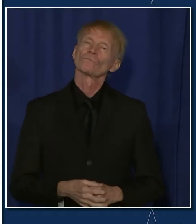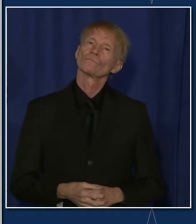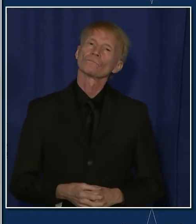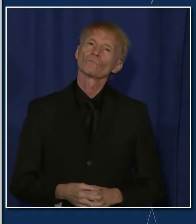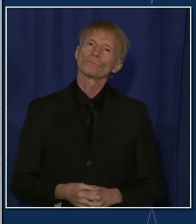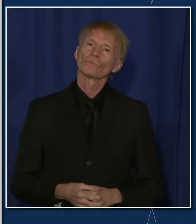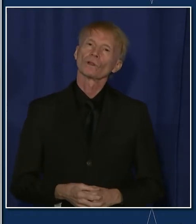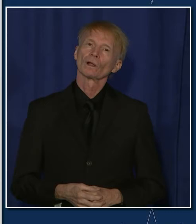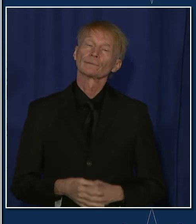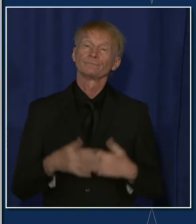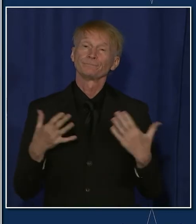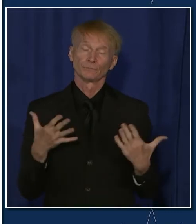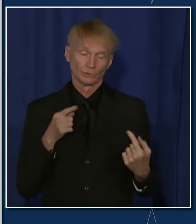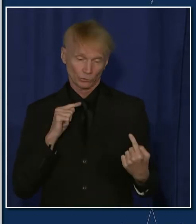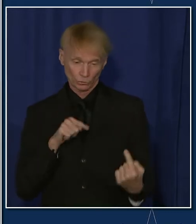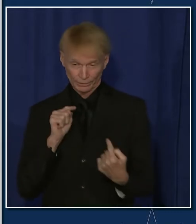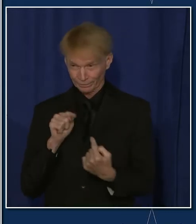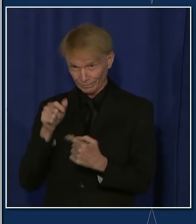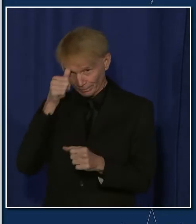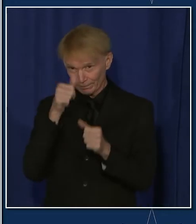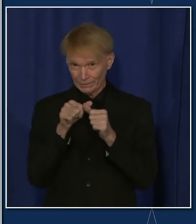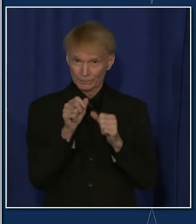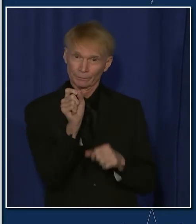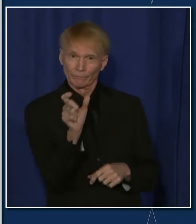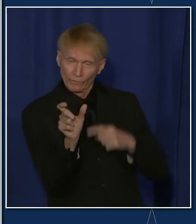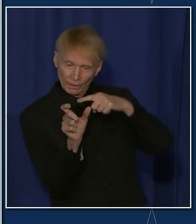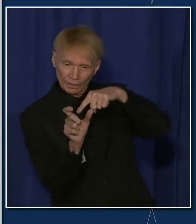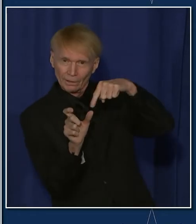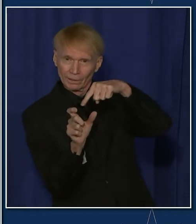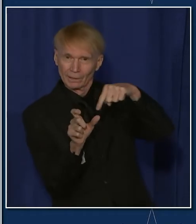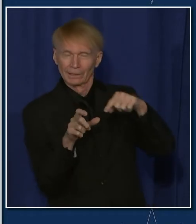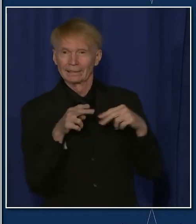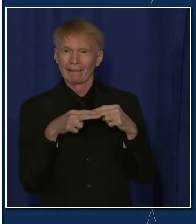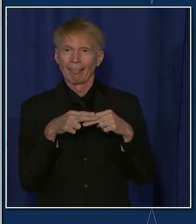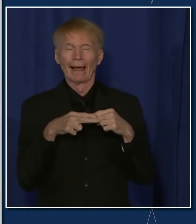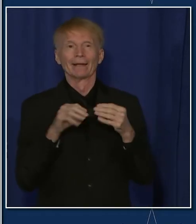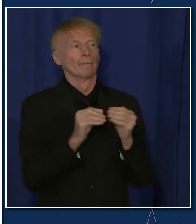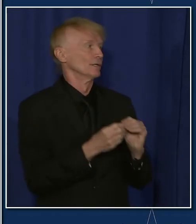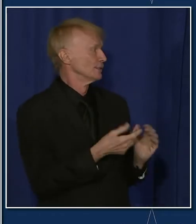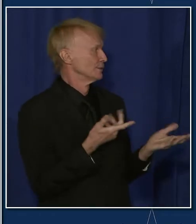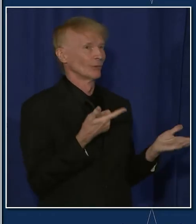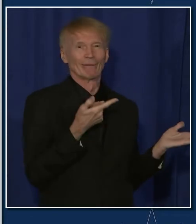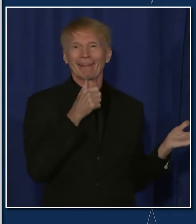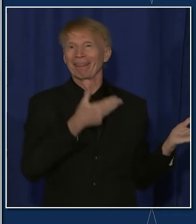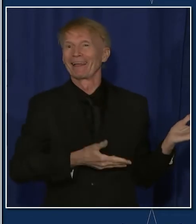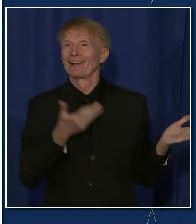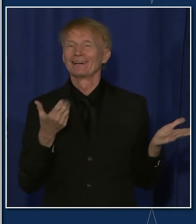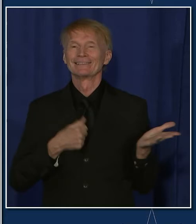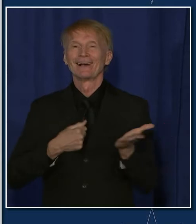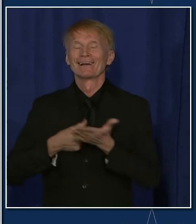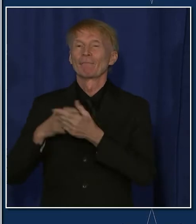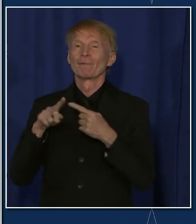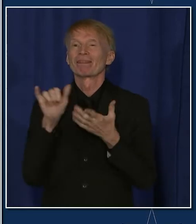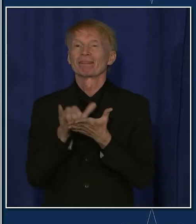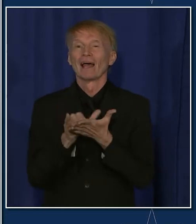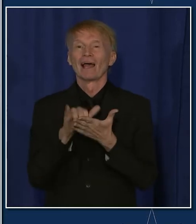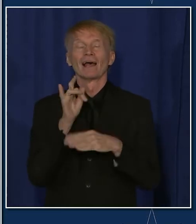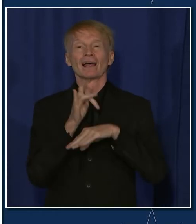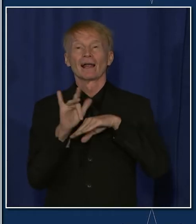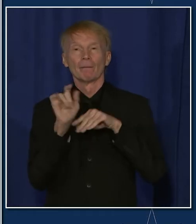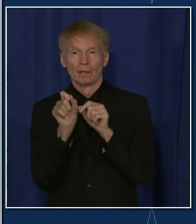The other issue we're struggling with in that gap of slide 21, I keep looking like it's there, it's not there. In that gap